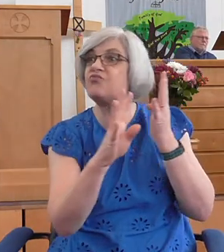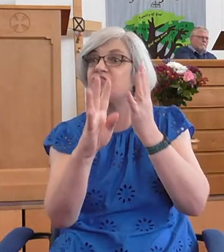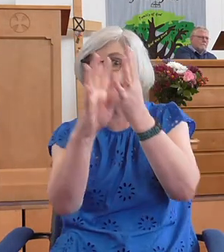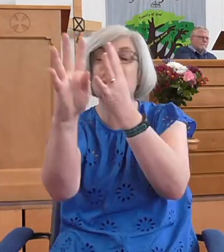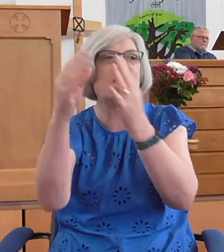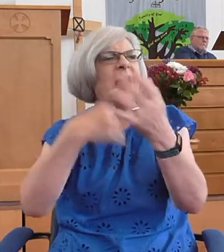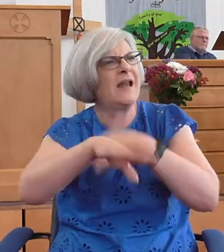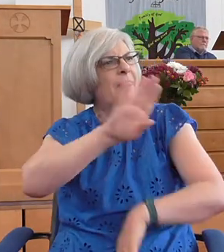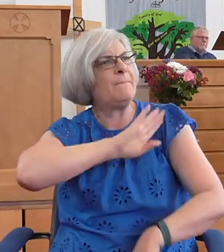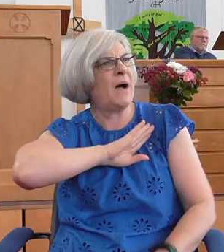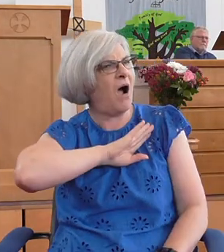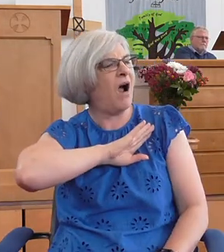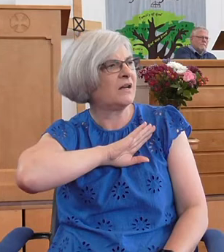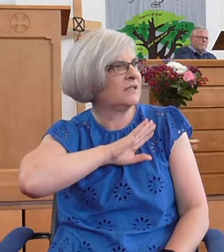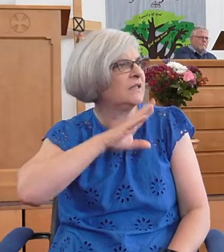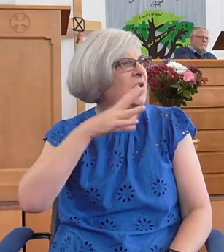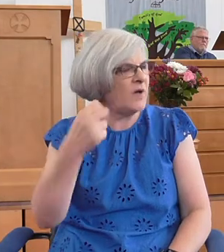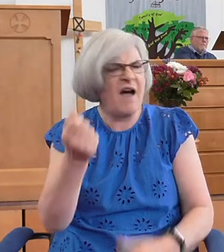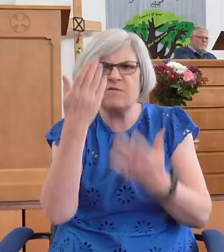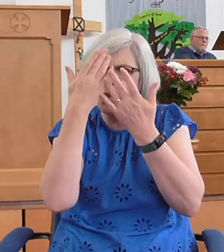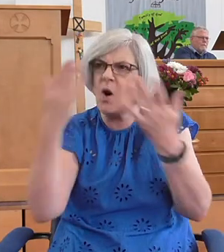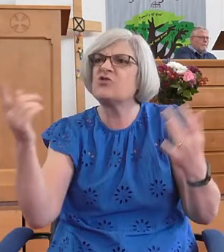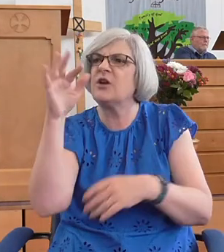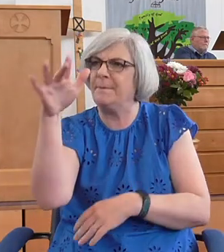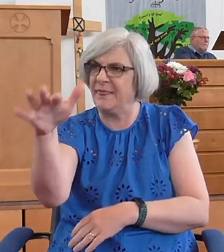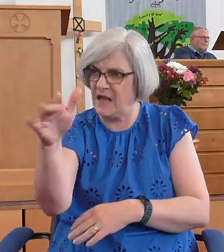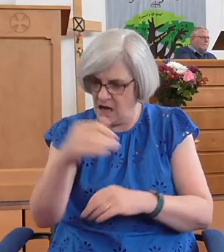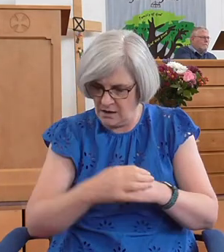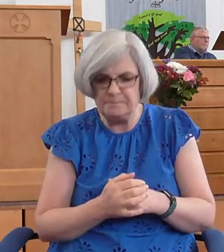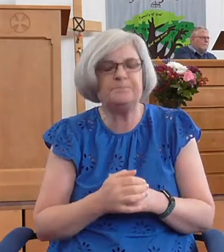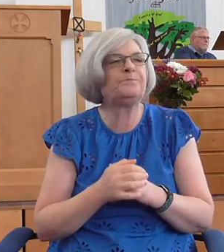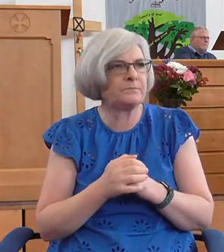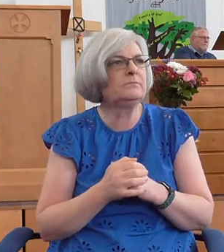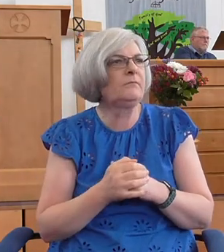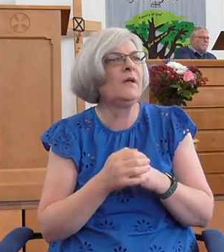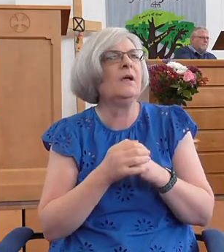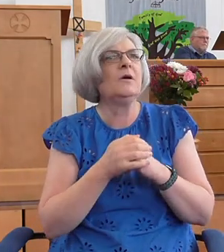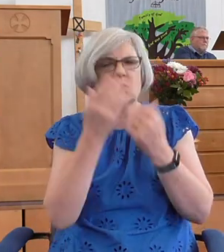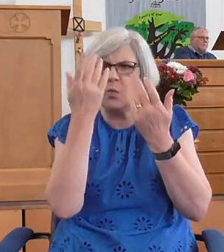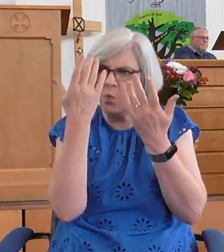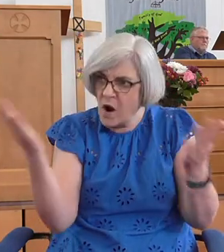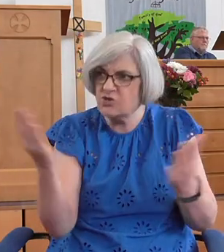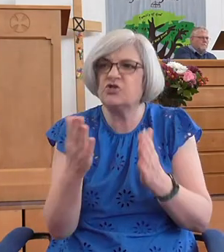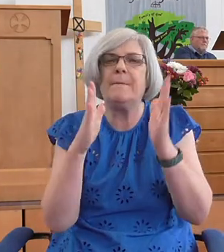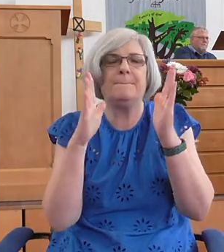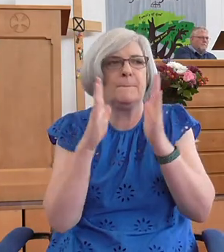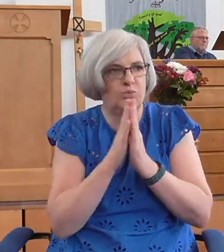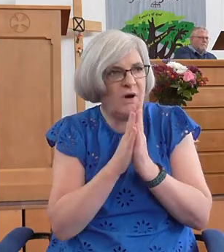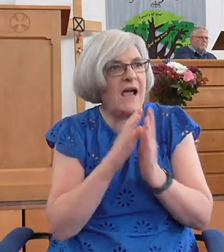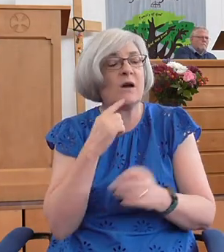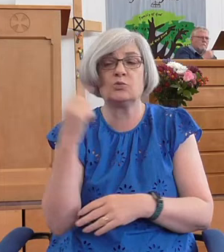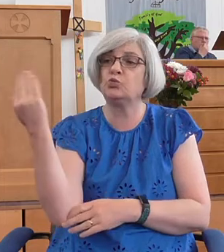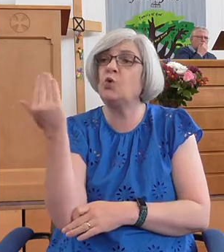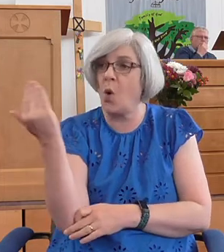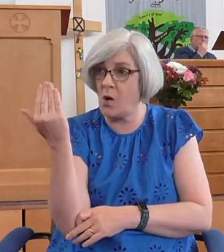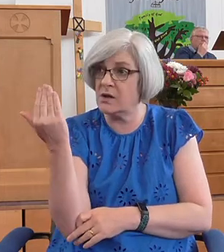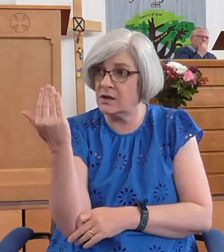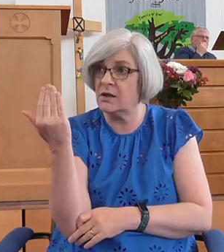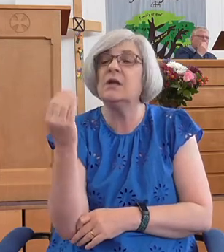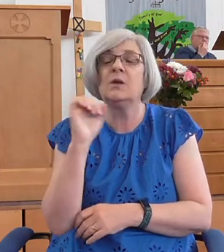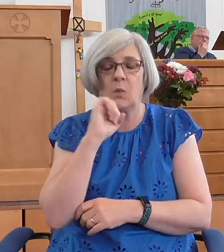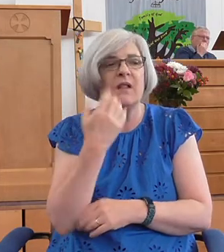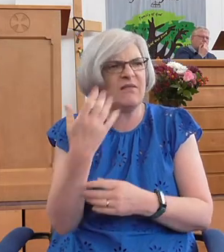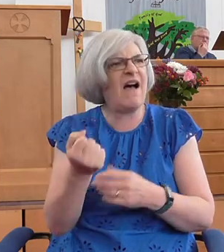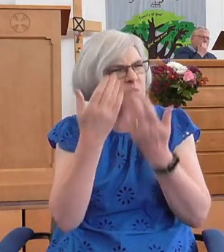we have the elements of the worship. We have worship, prayer, and message. So these are the elements of